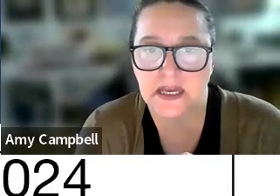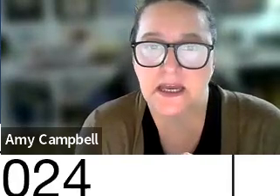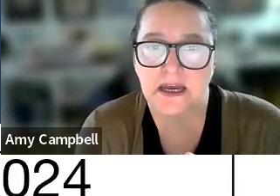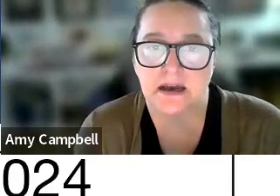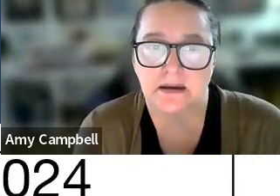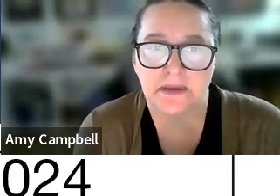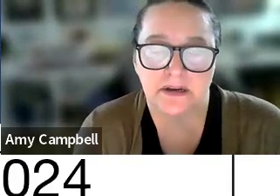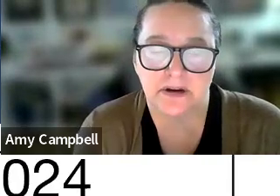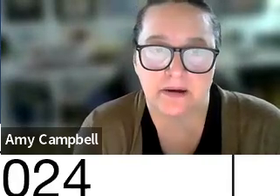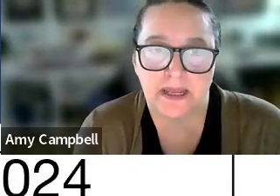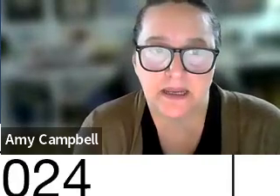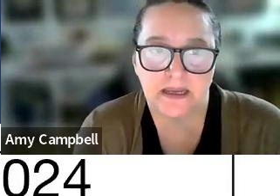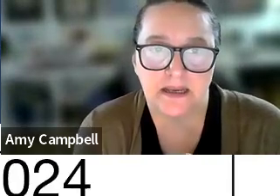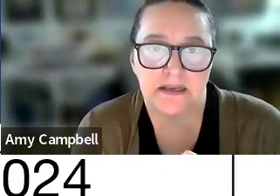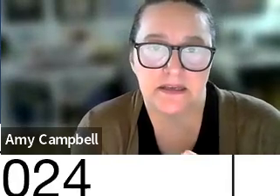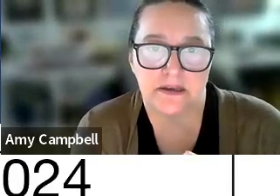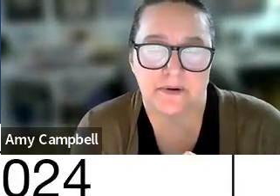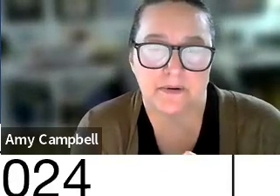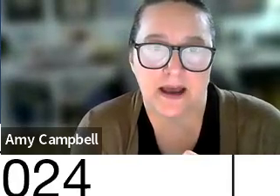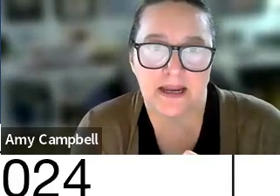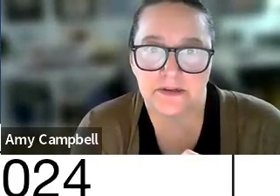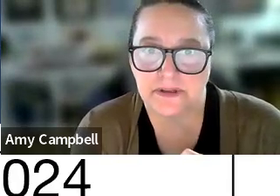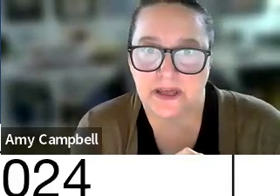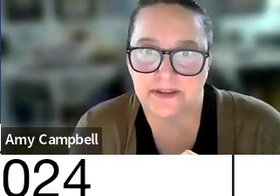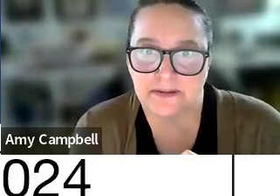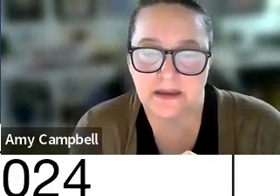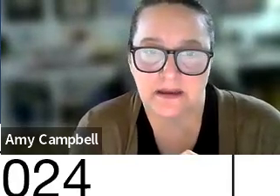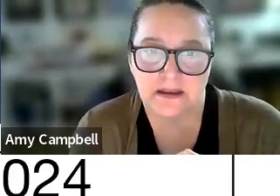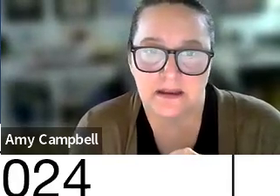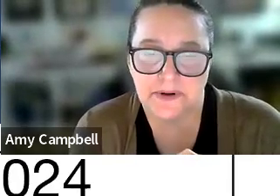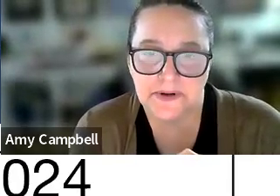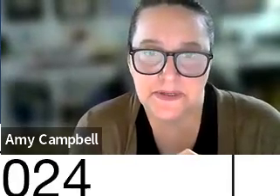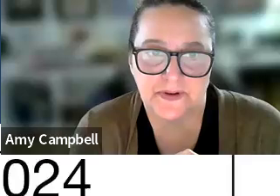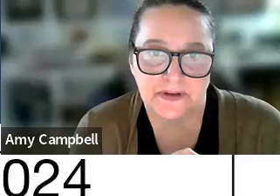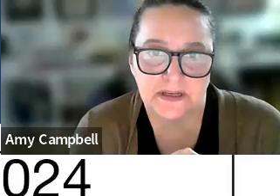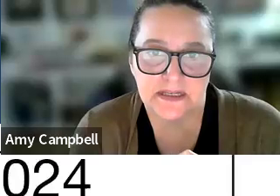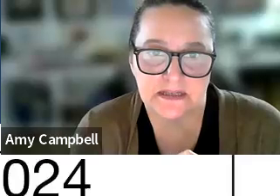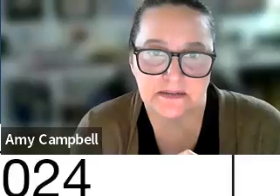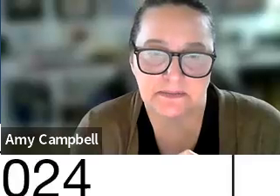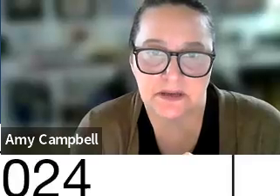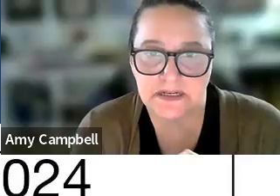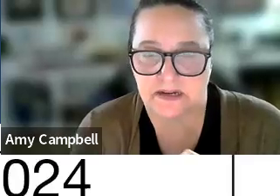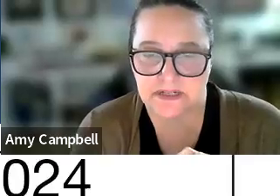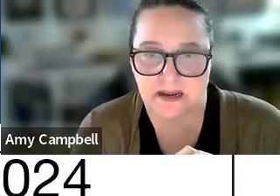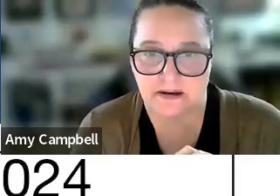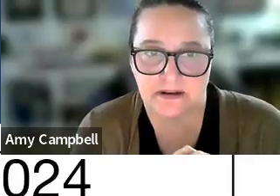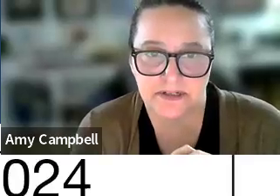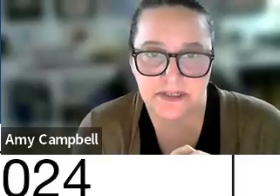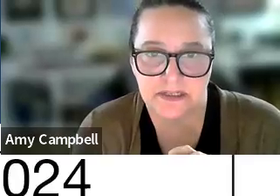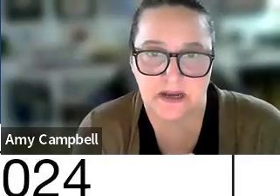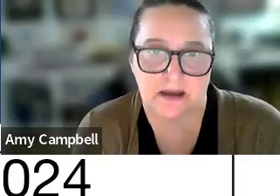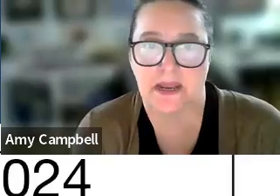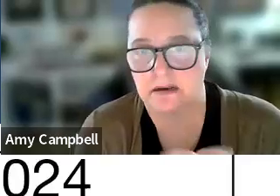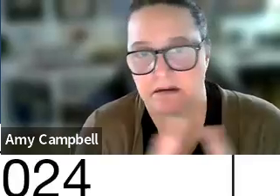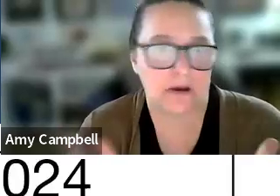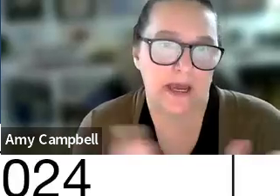office in your county. So I do a lot of the in-person voting because sometimes I'll be downtown and I'll